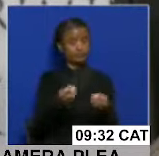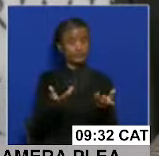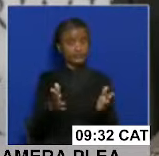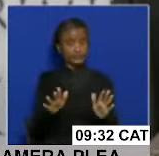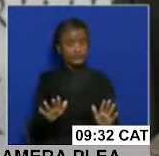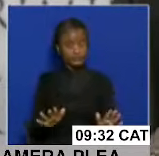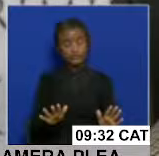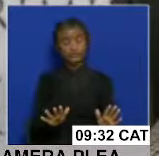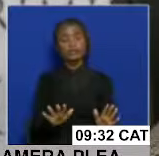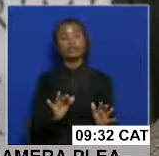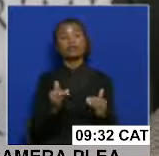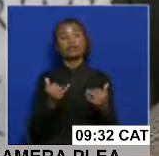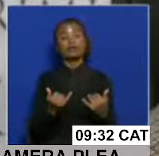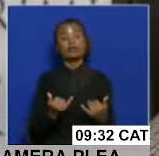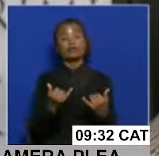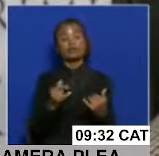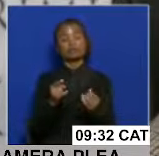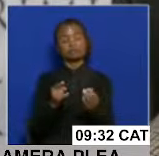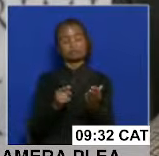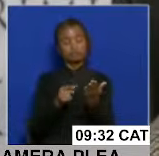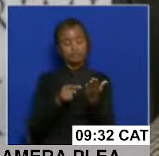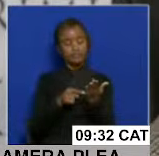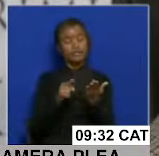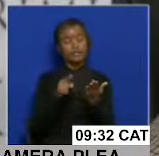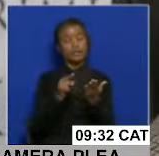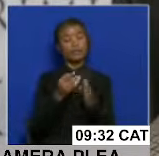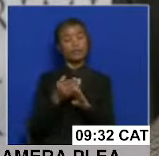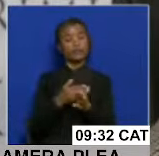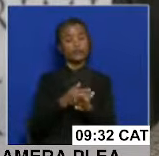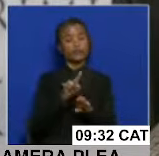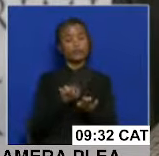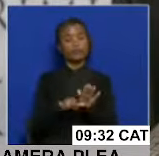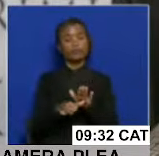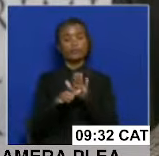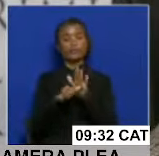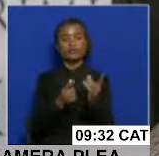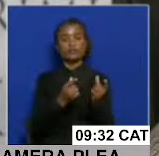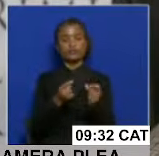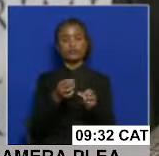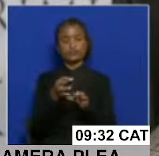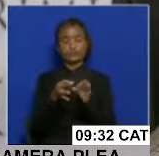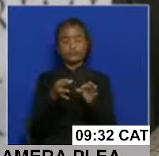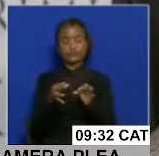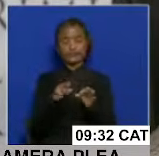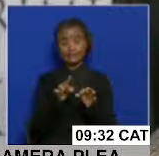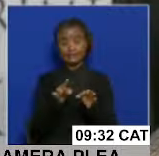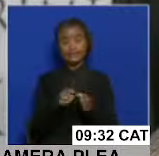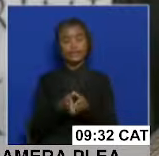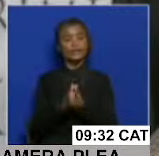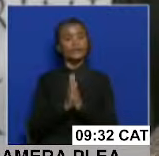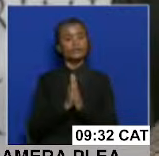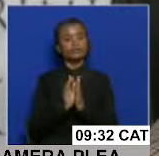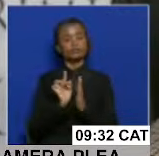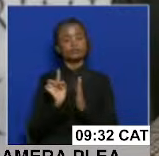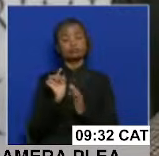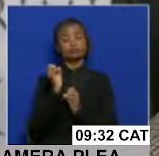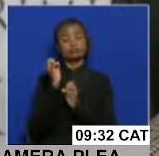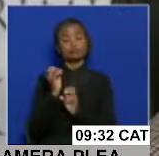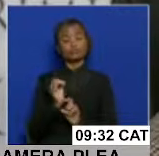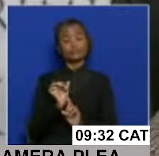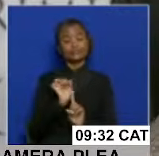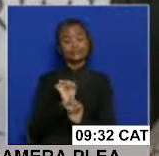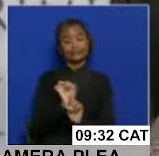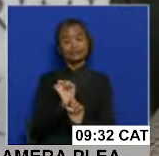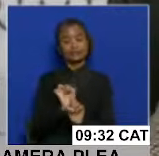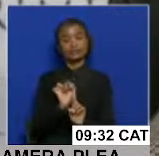set out the form that she requests her testimony be accepted. Firstly, her